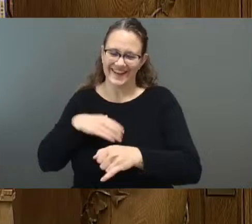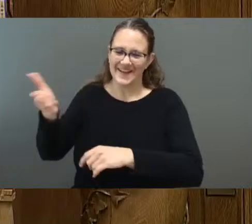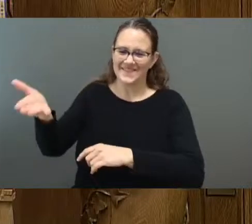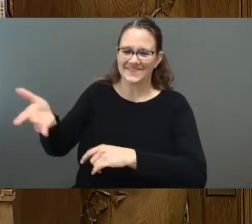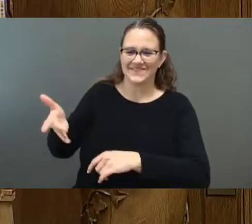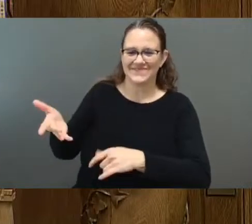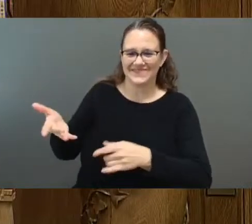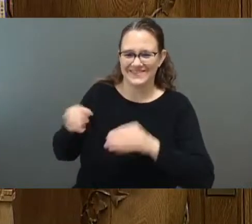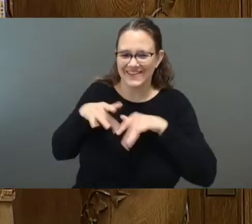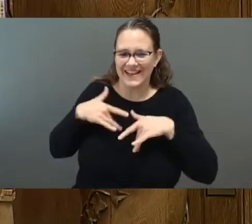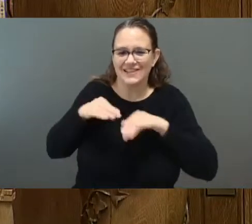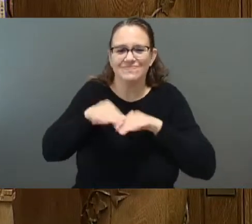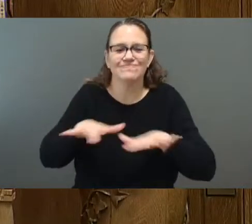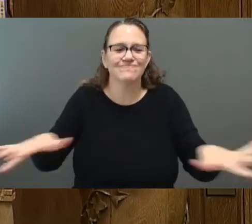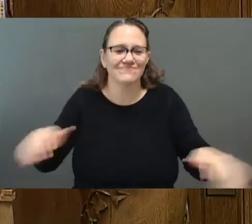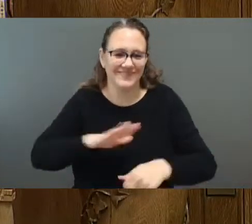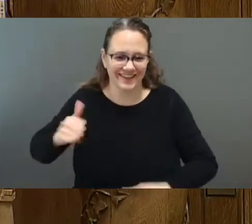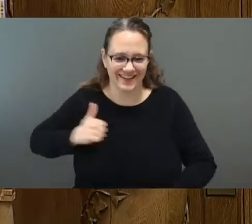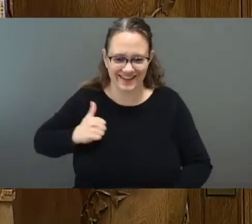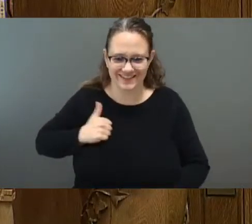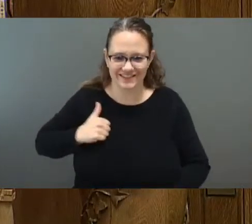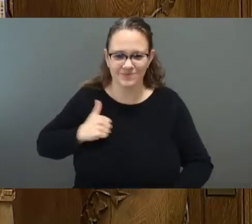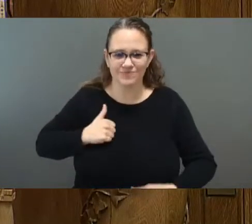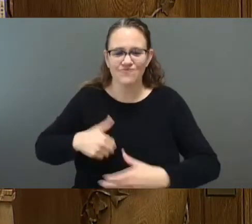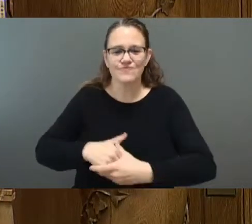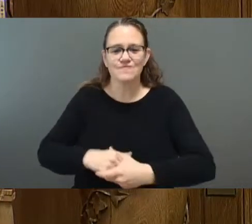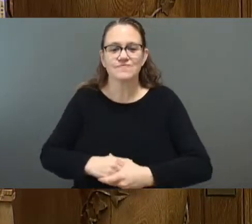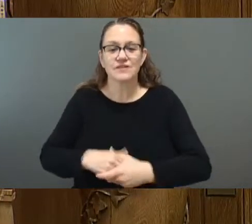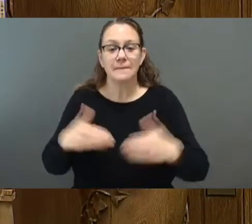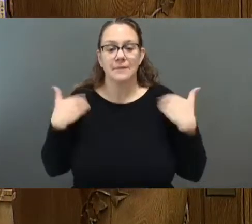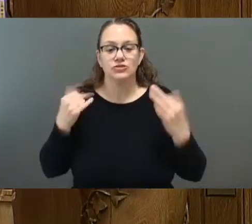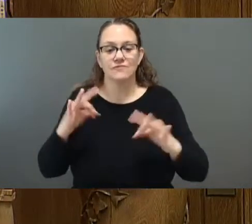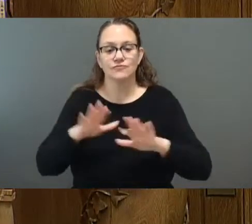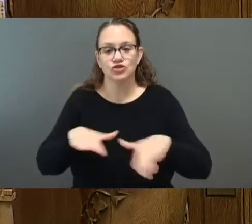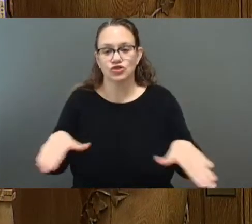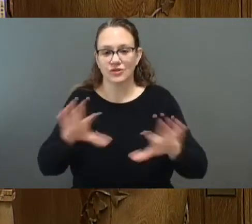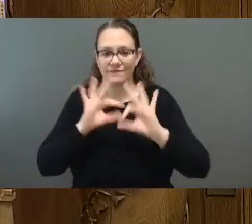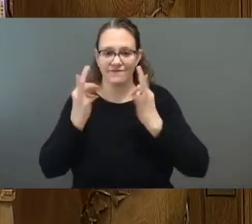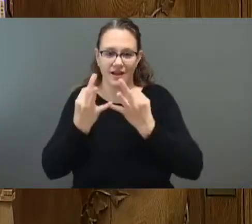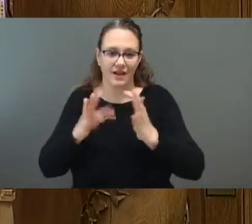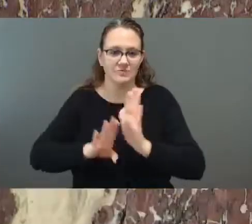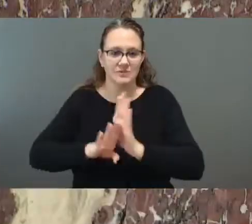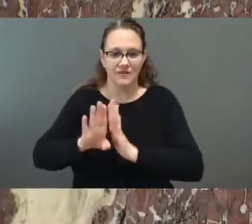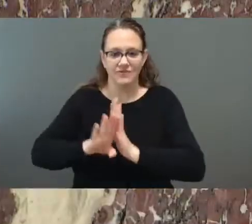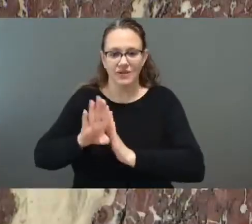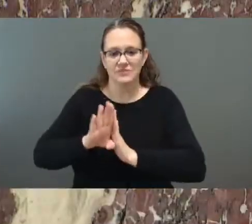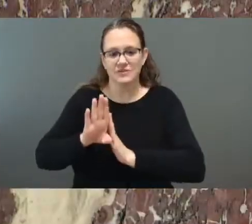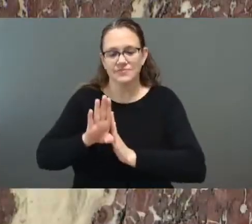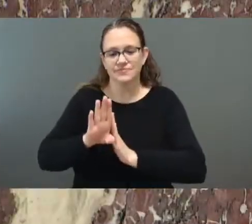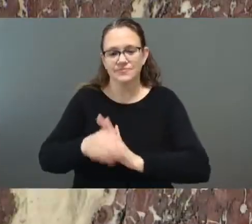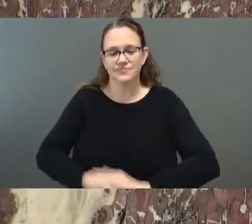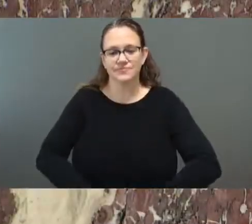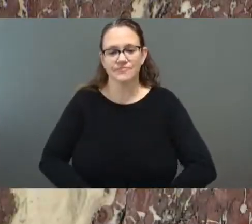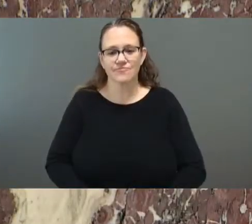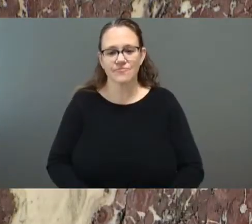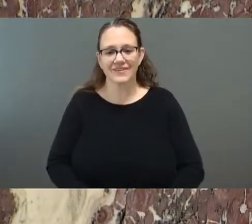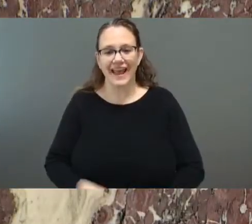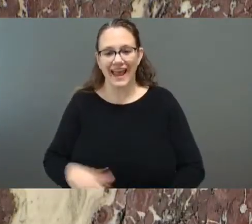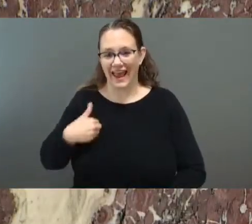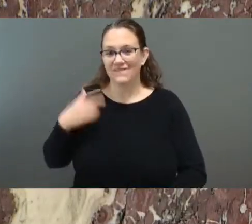Minister of Children and Family Development. Thank you very much, Mr. Speaker. I have a guest in the gallery